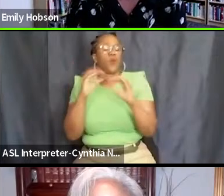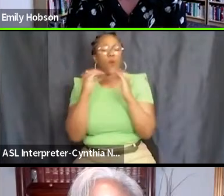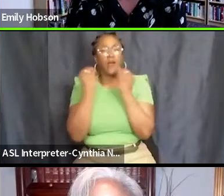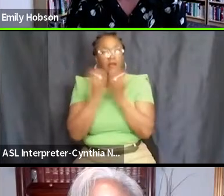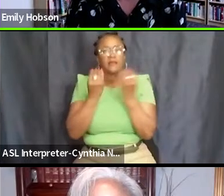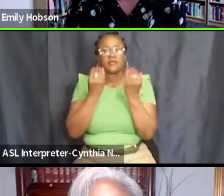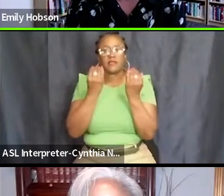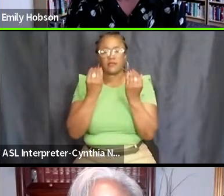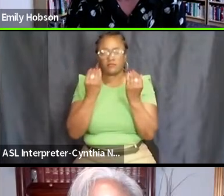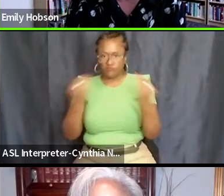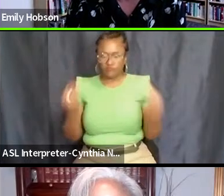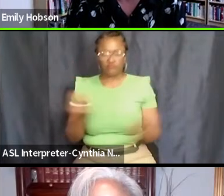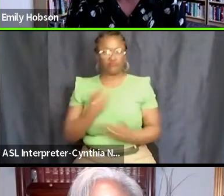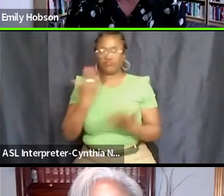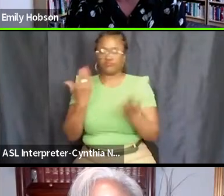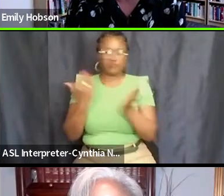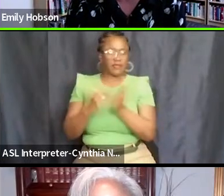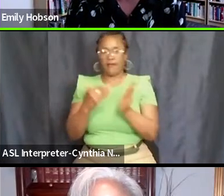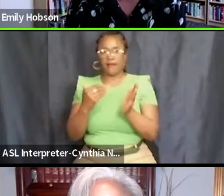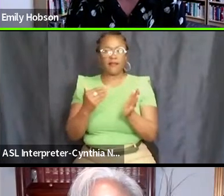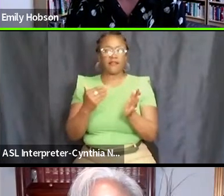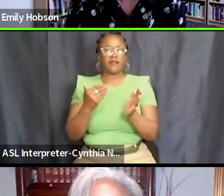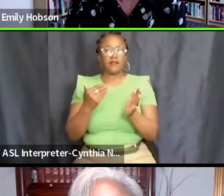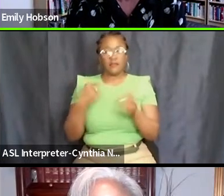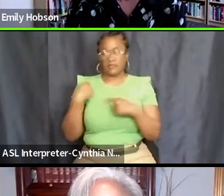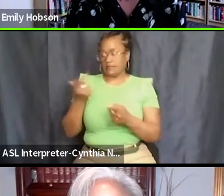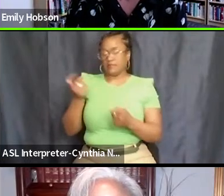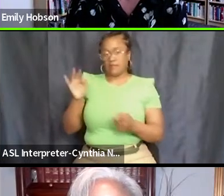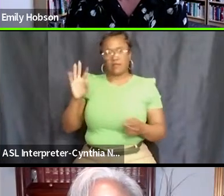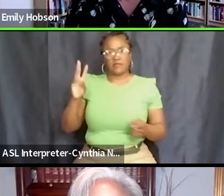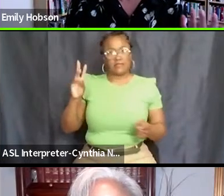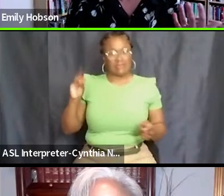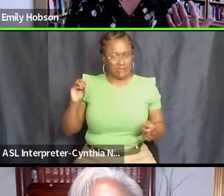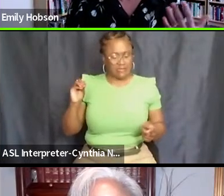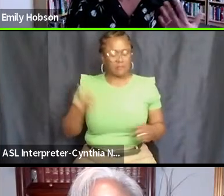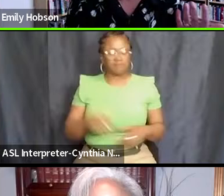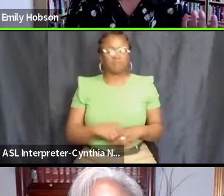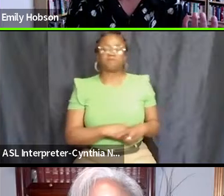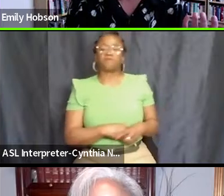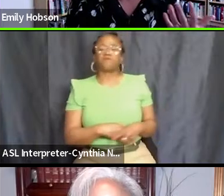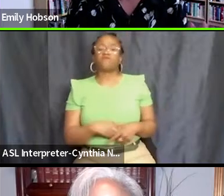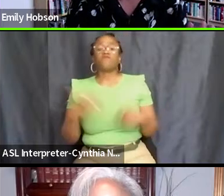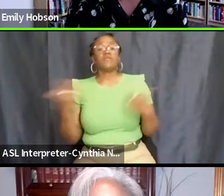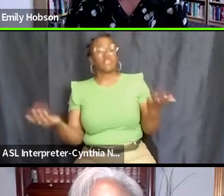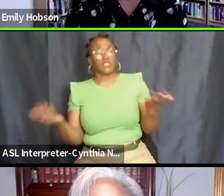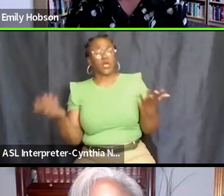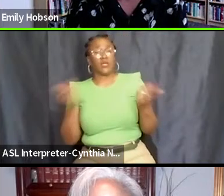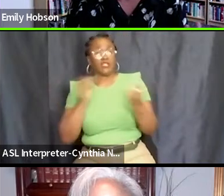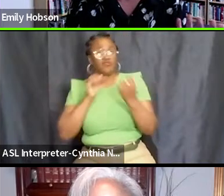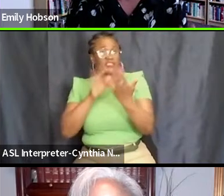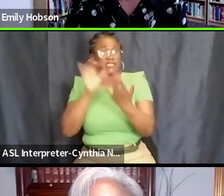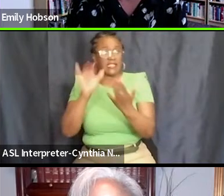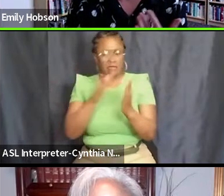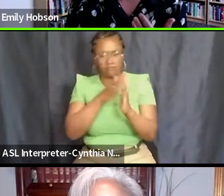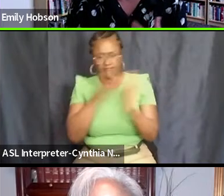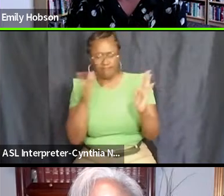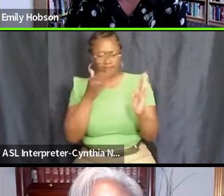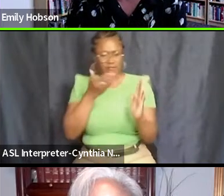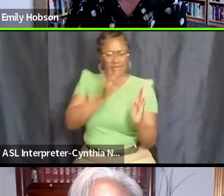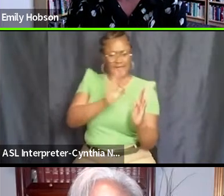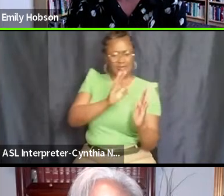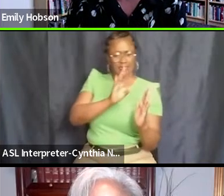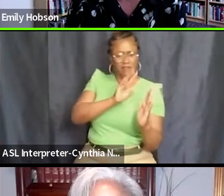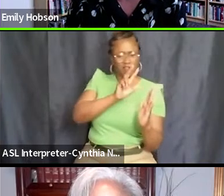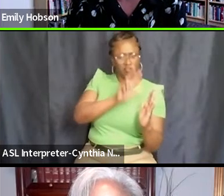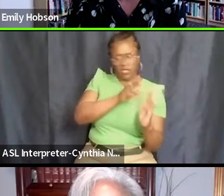became re-energized, right, at varying points since the 60s. So, you know, in addressing the period from 1973